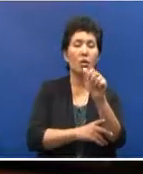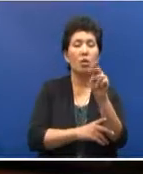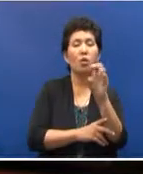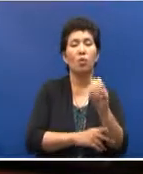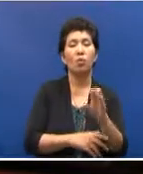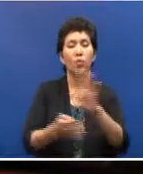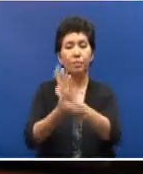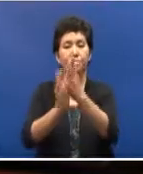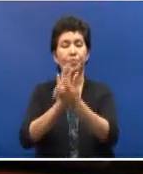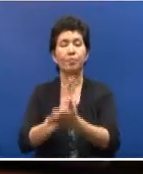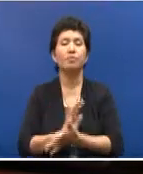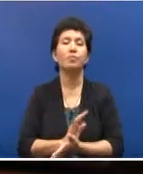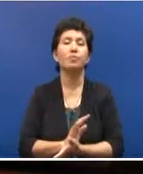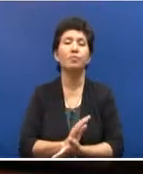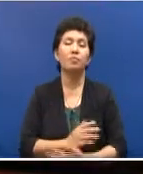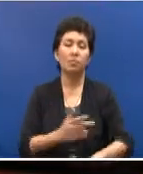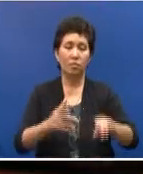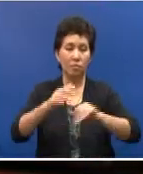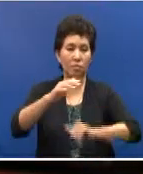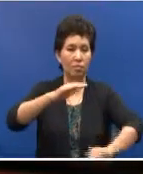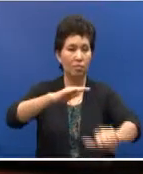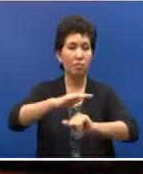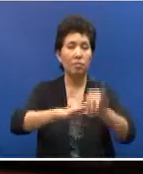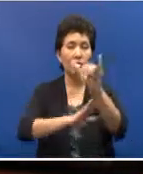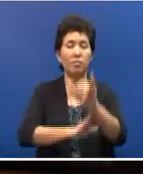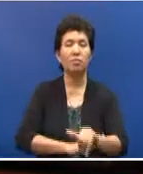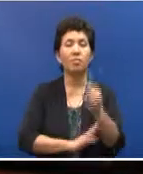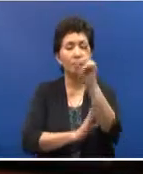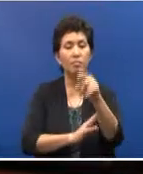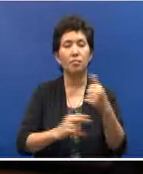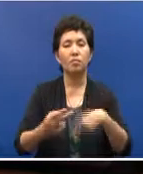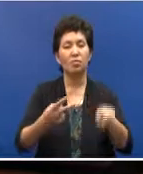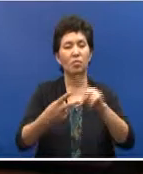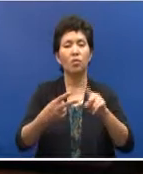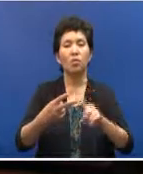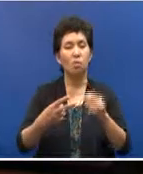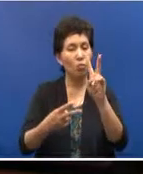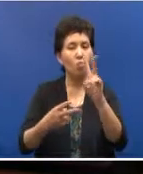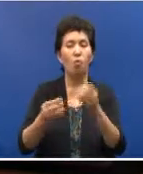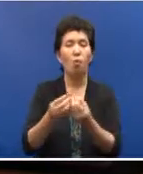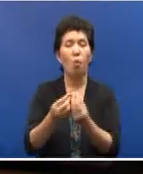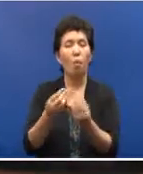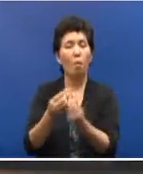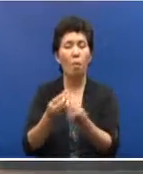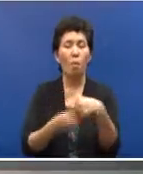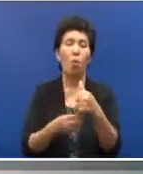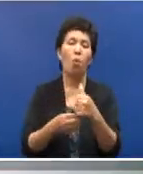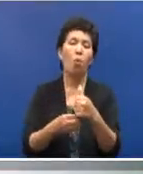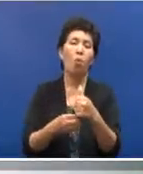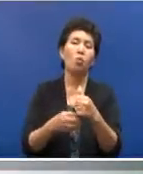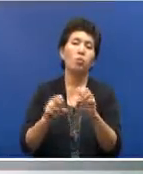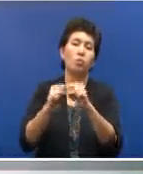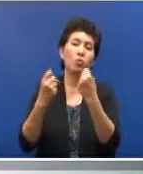one, okay, basically there must be two or more social groups which may be identified